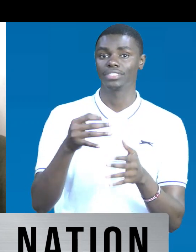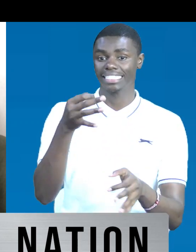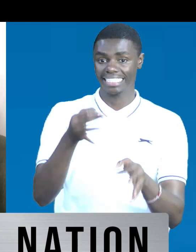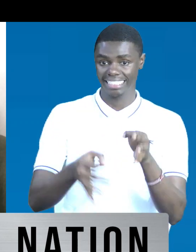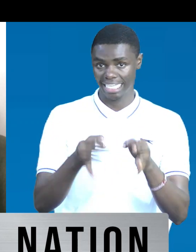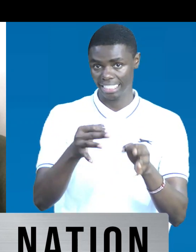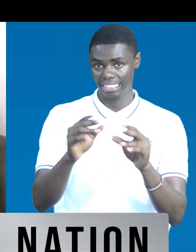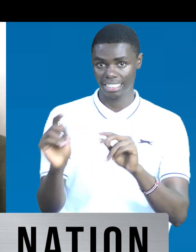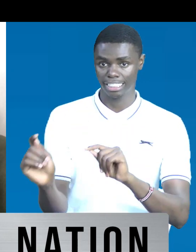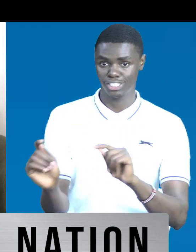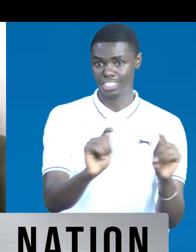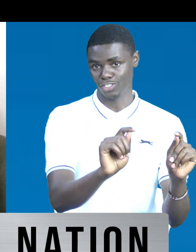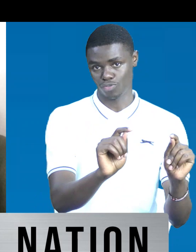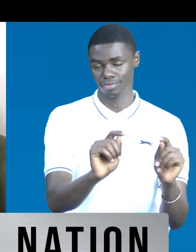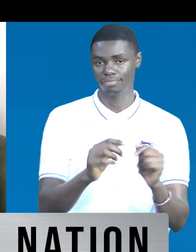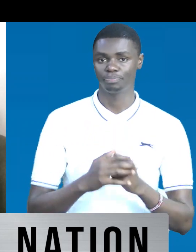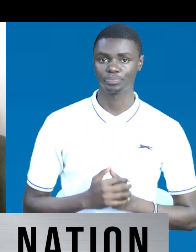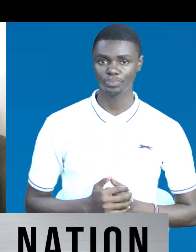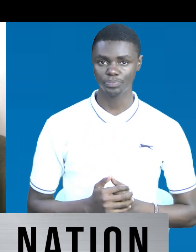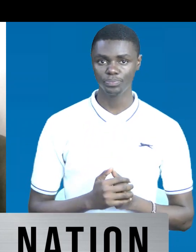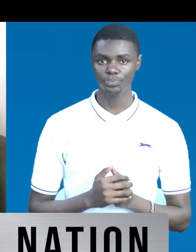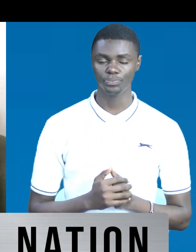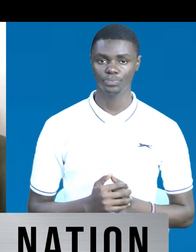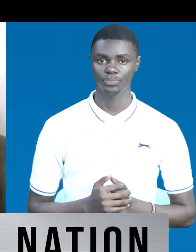just transition. Okay.